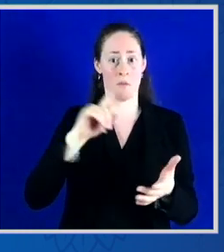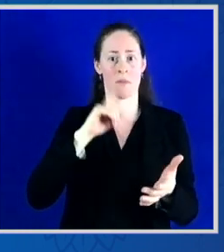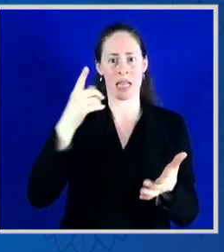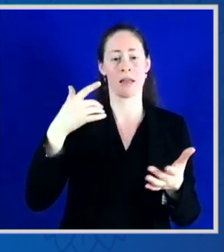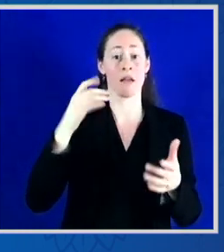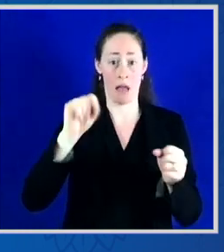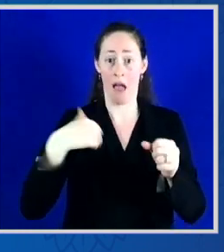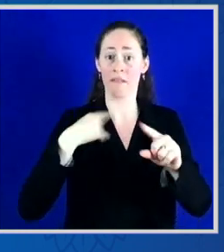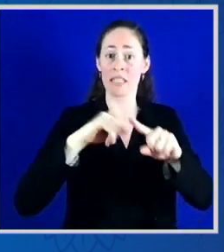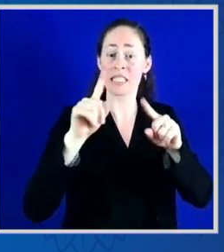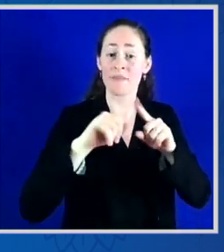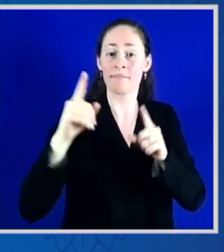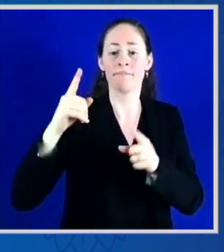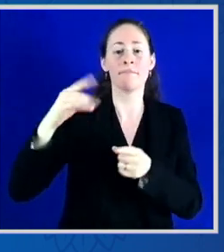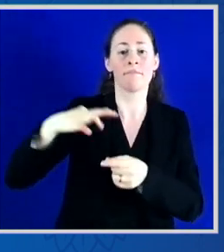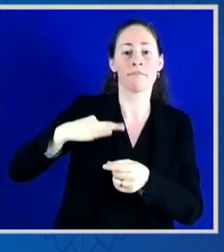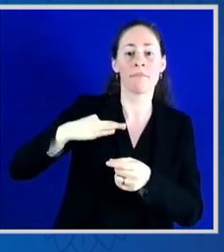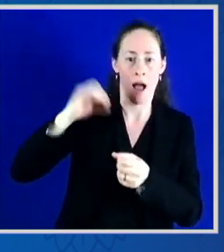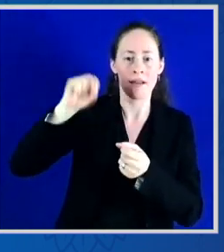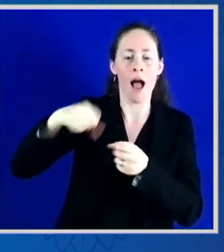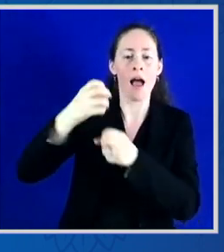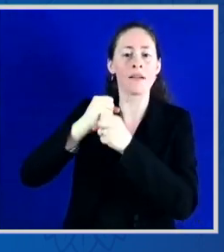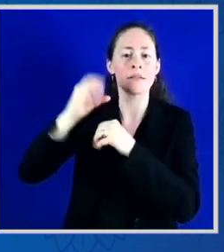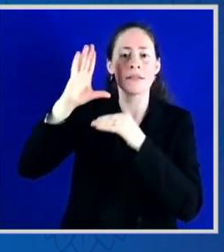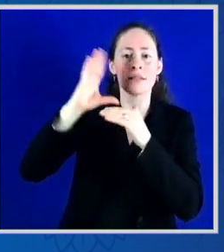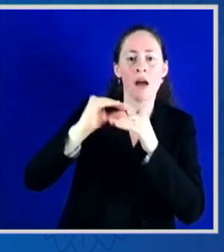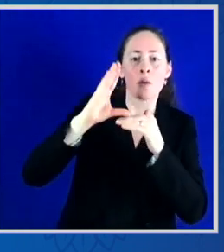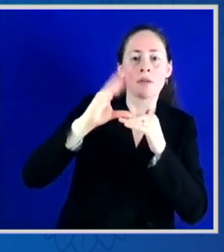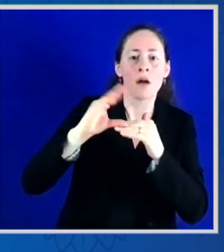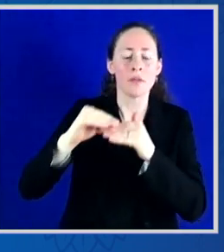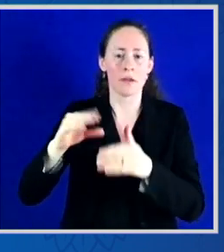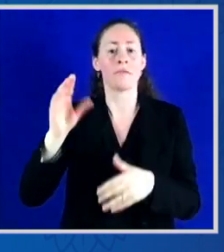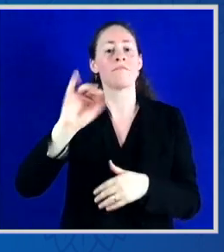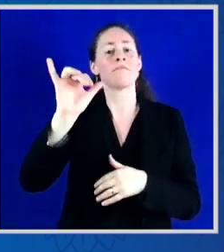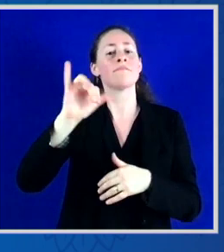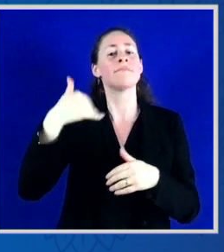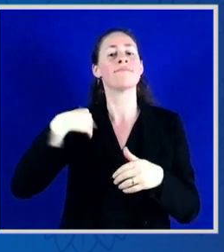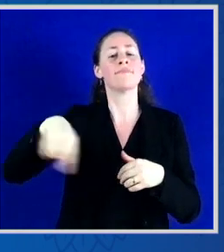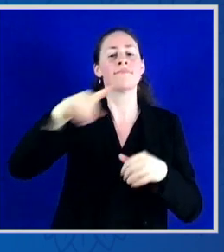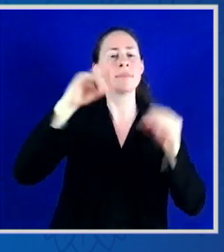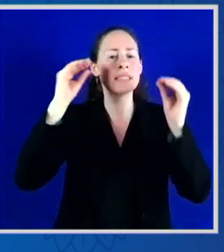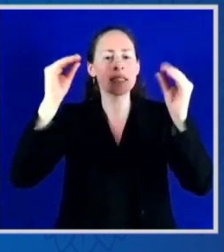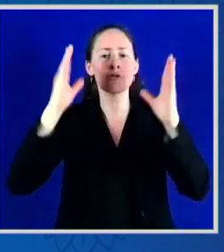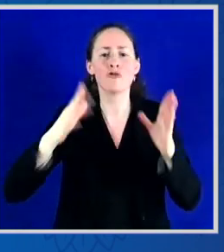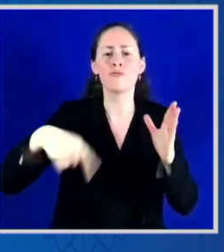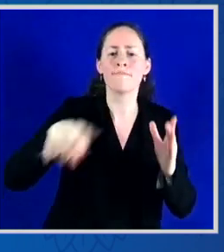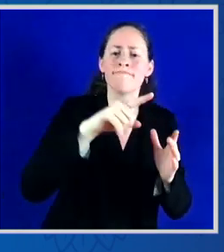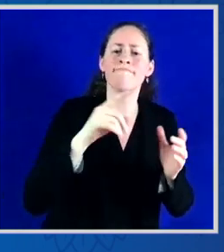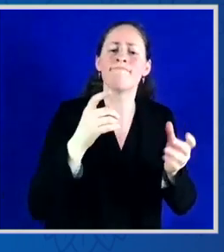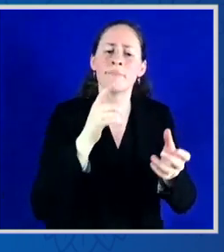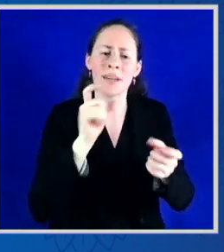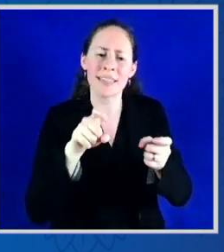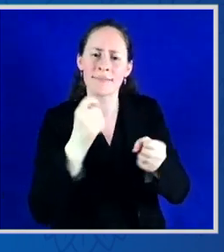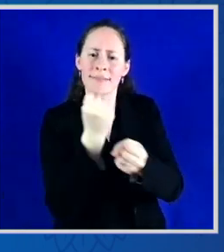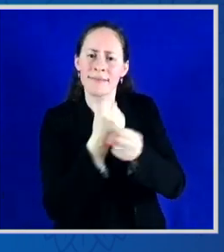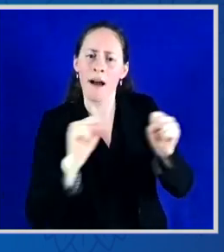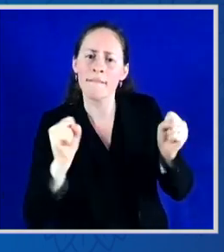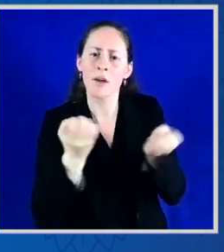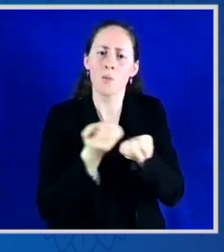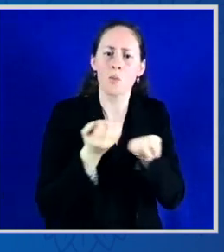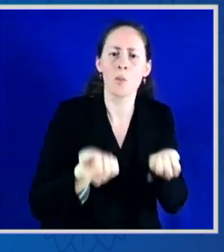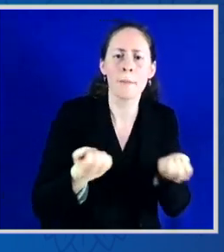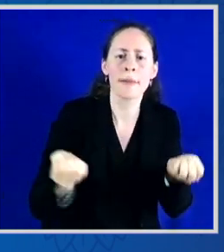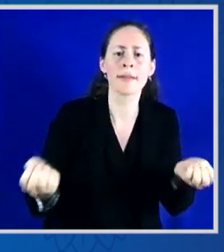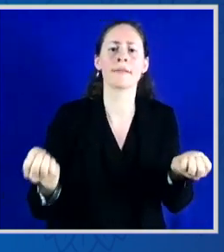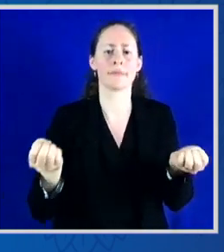personal protective equipment so that teachers are safe and are able to do their job in a very safe